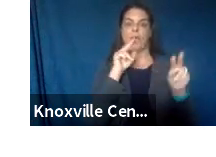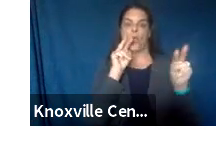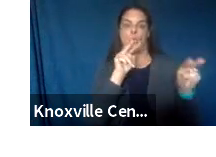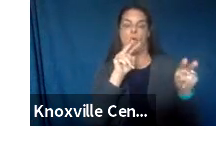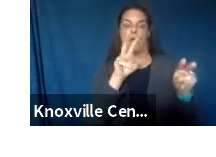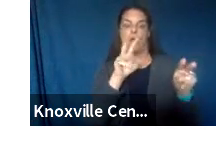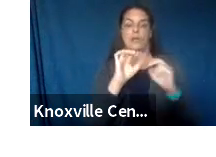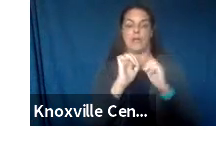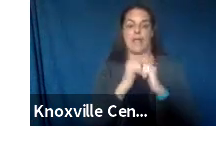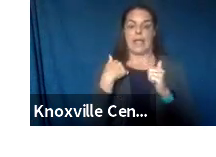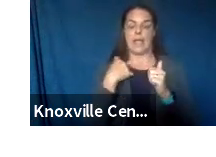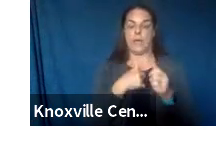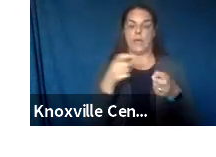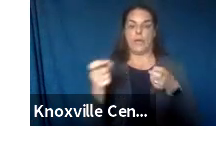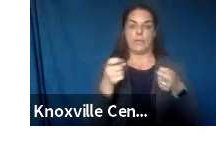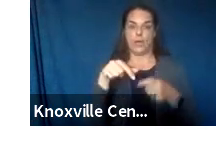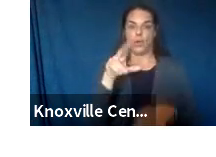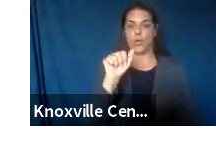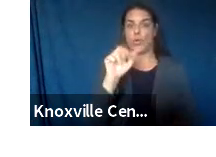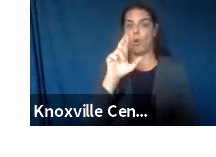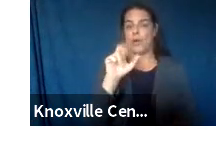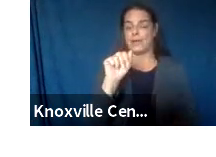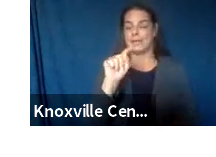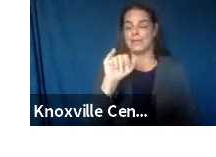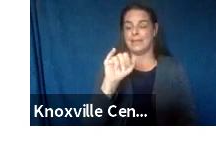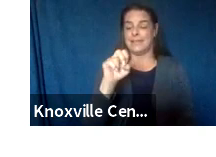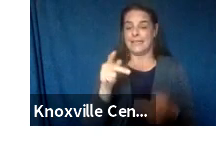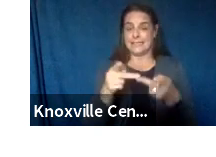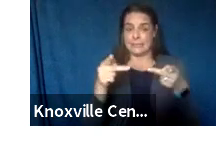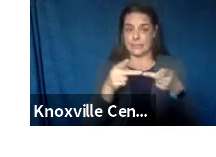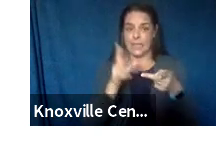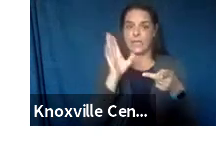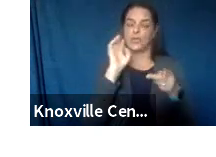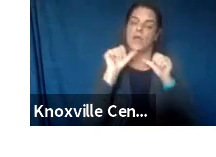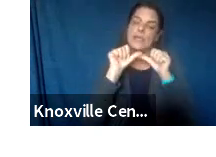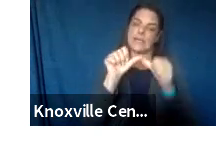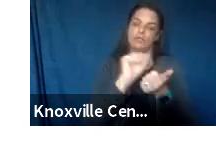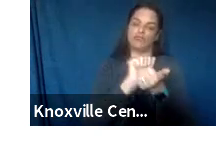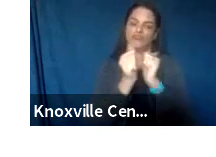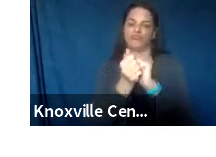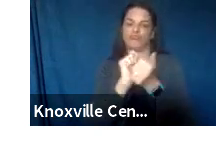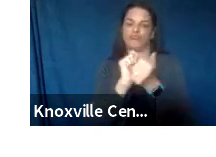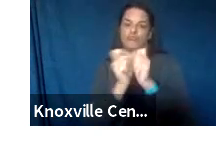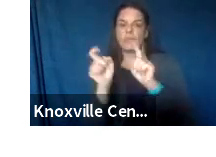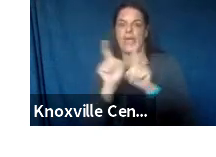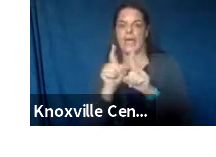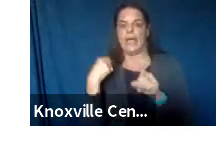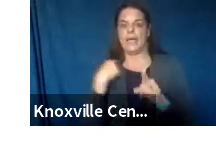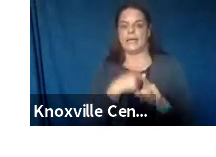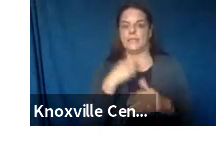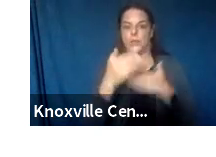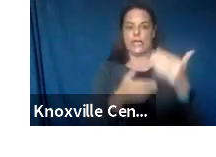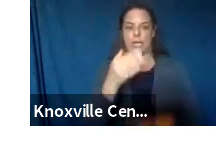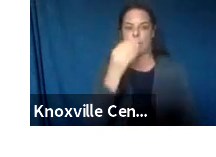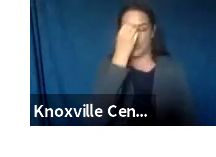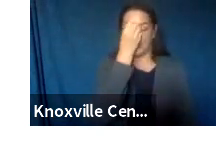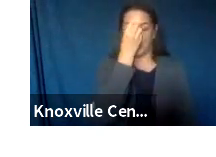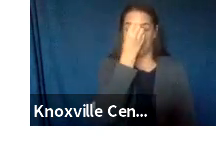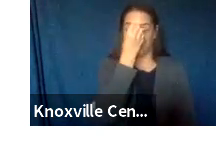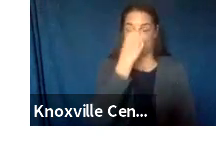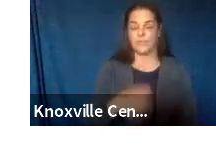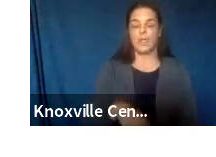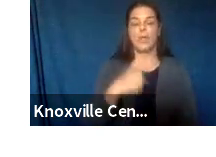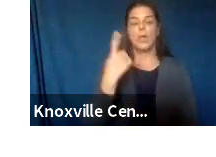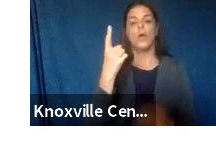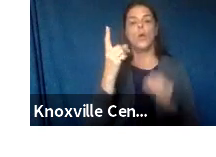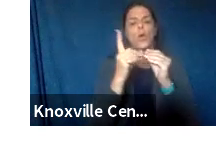how we manage quarantine spaces will continue to adapt as we go. One other measure that I